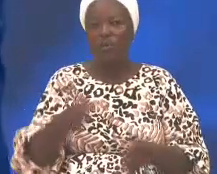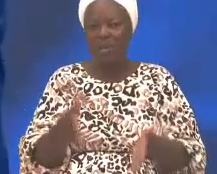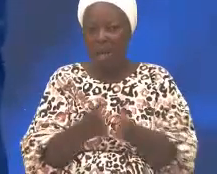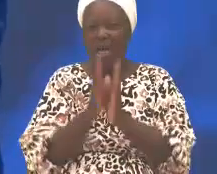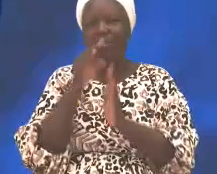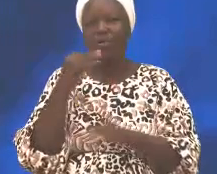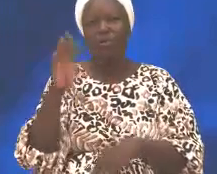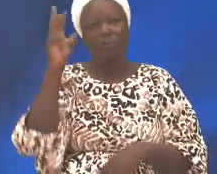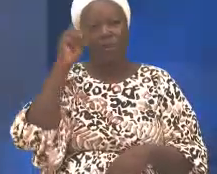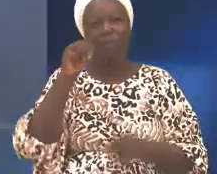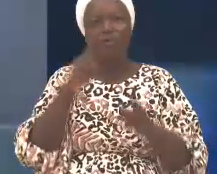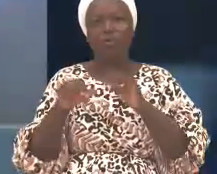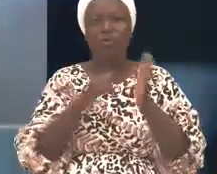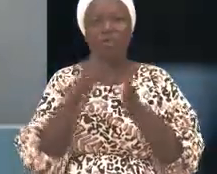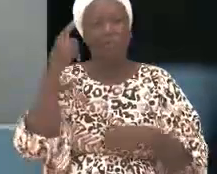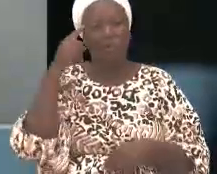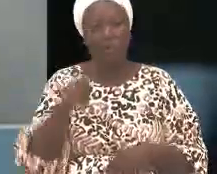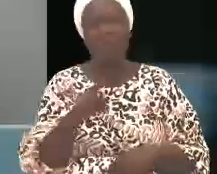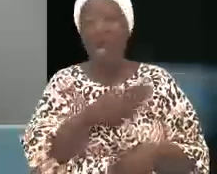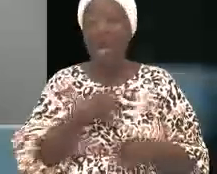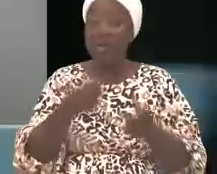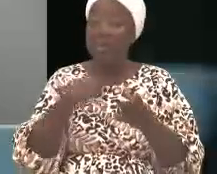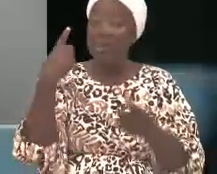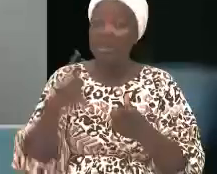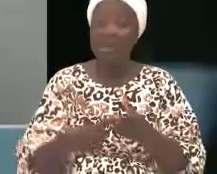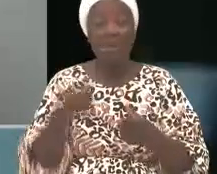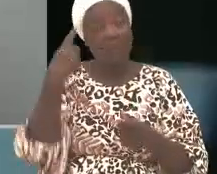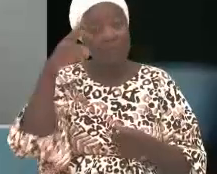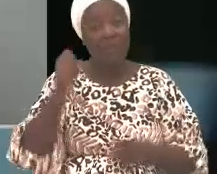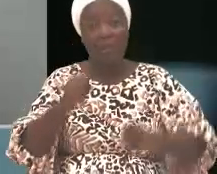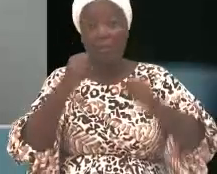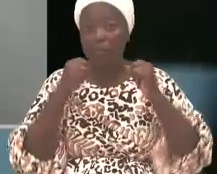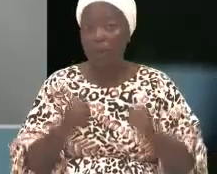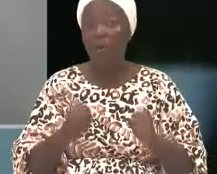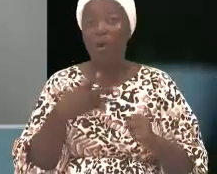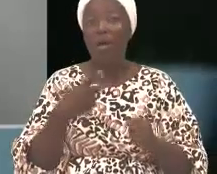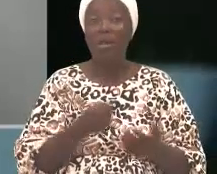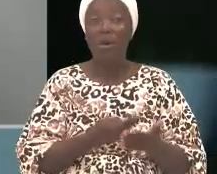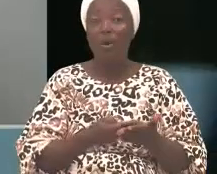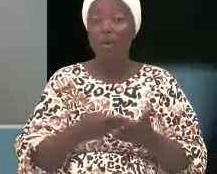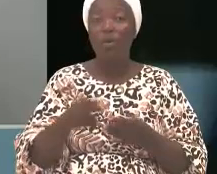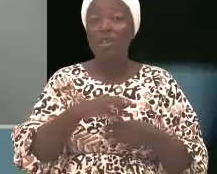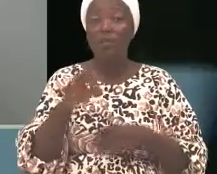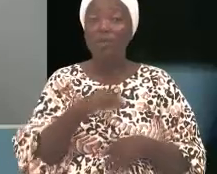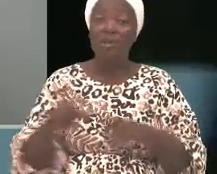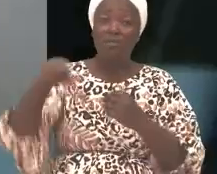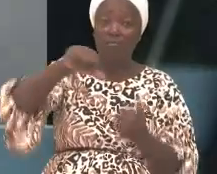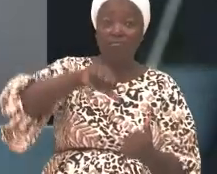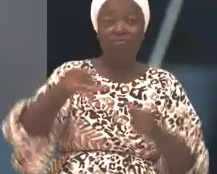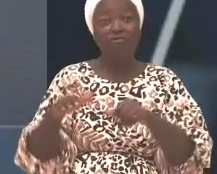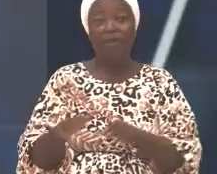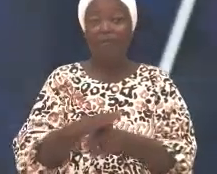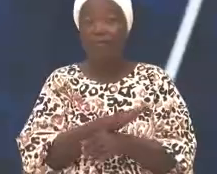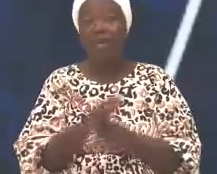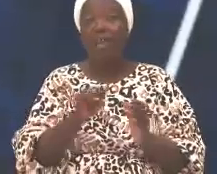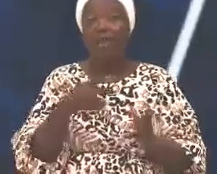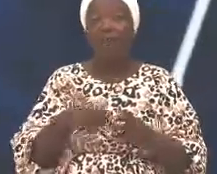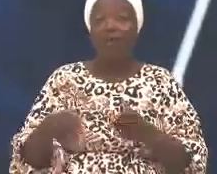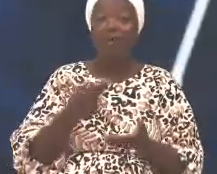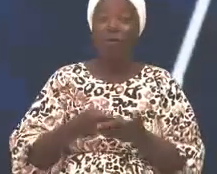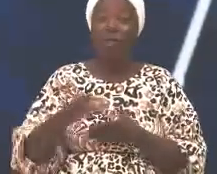him to do it for you. And then for the power, the Holy Ghost, immersion, baptism, you must ask of